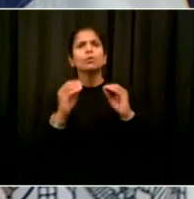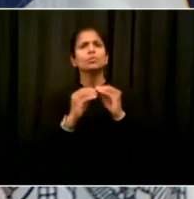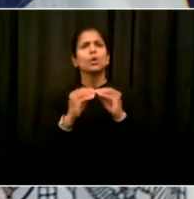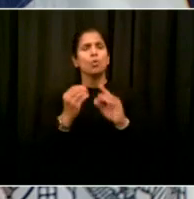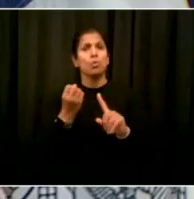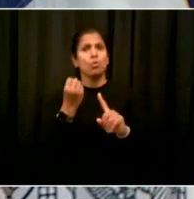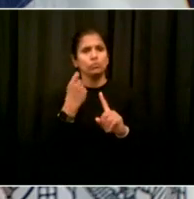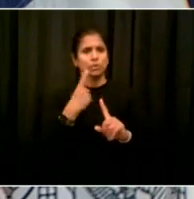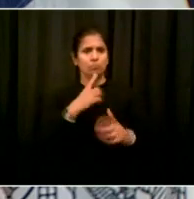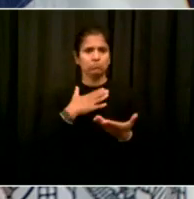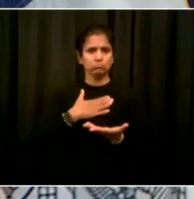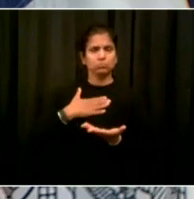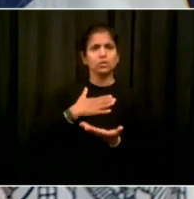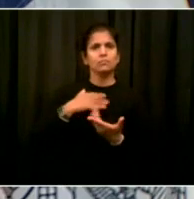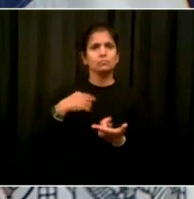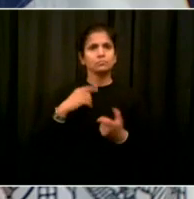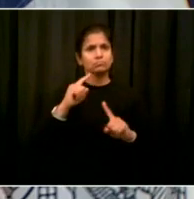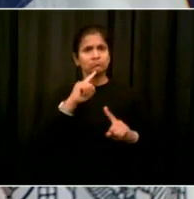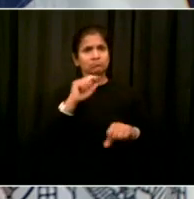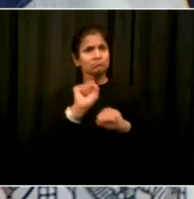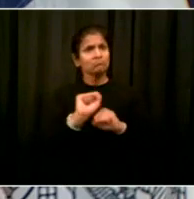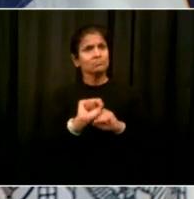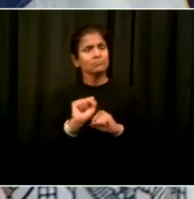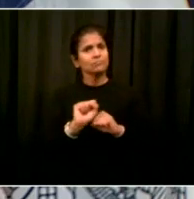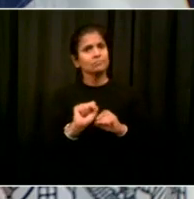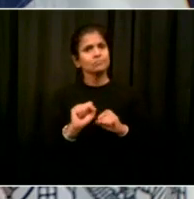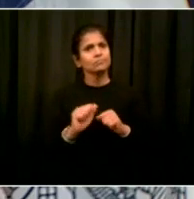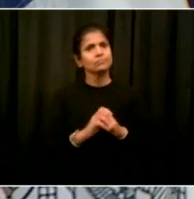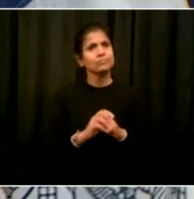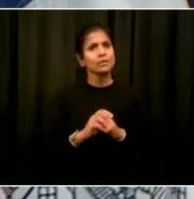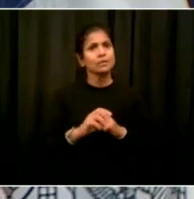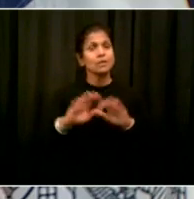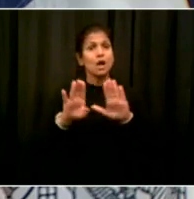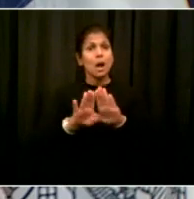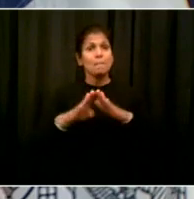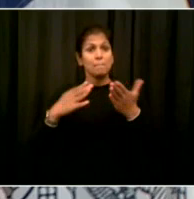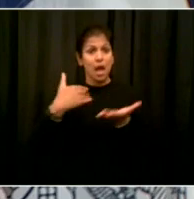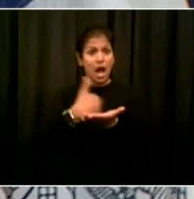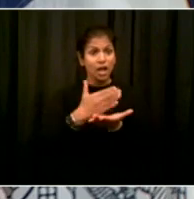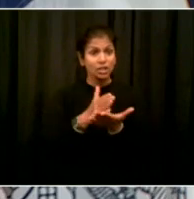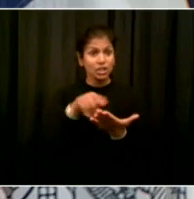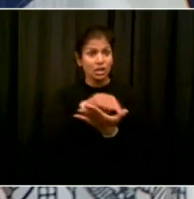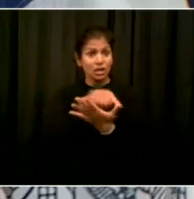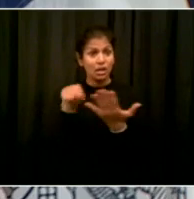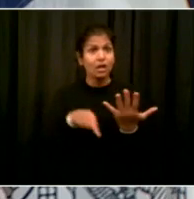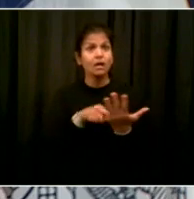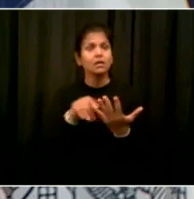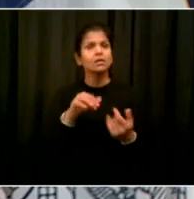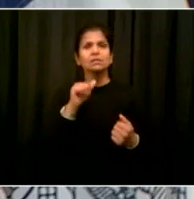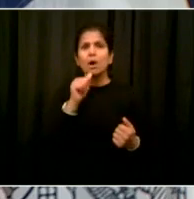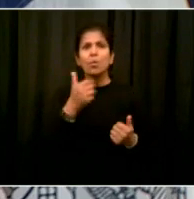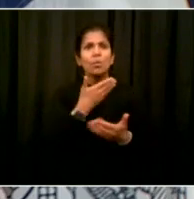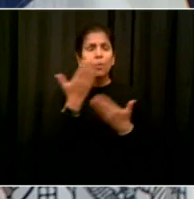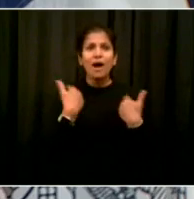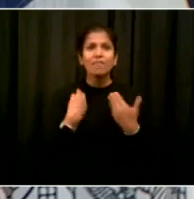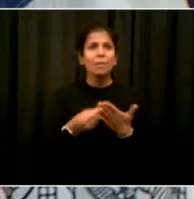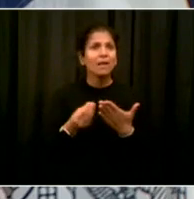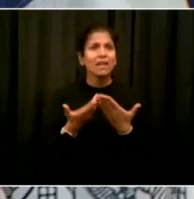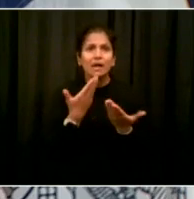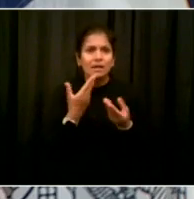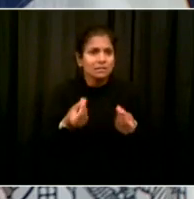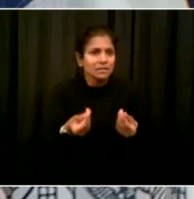real money that comes off the books now that we don't have to pay now, that helps us to weather the storm. The big question will